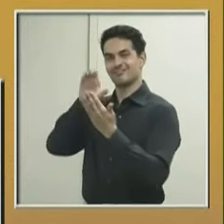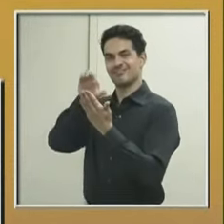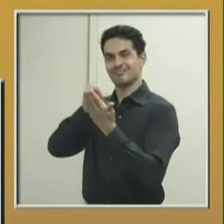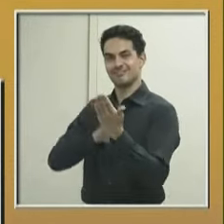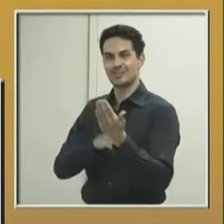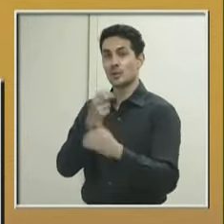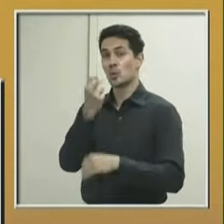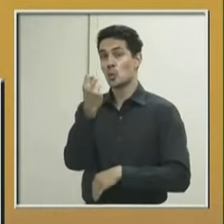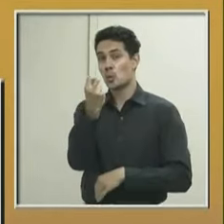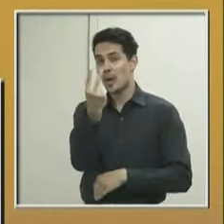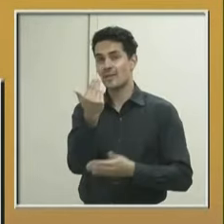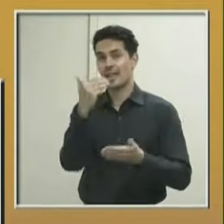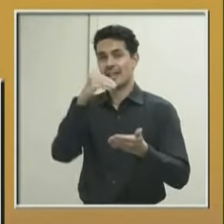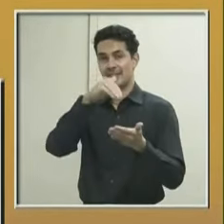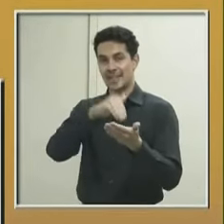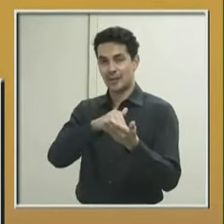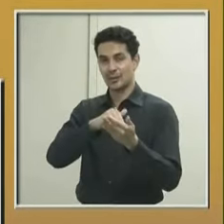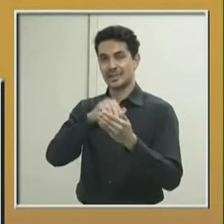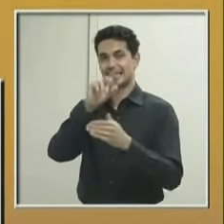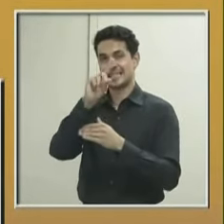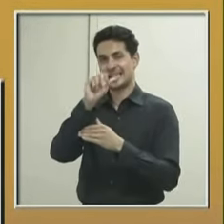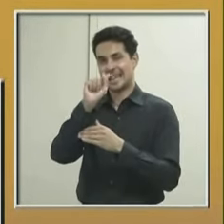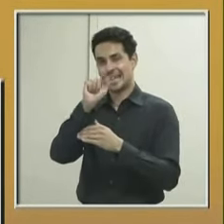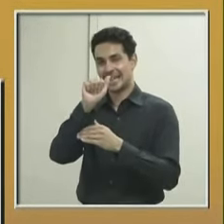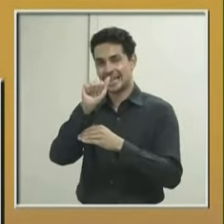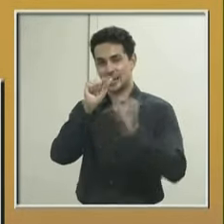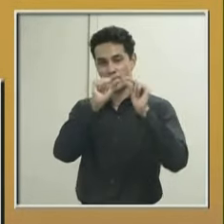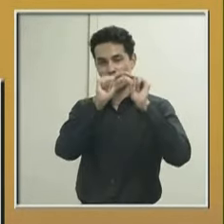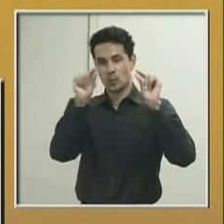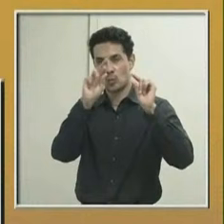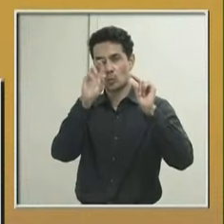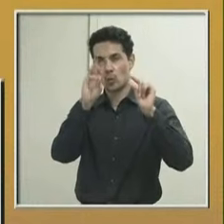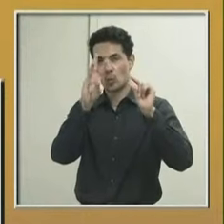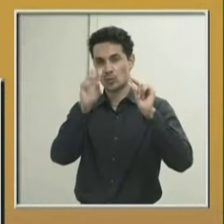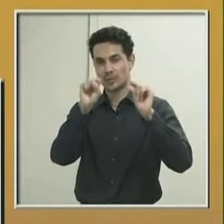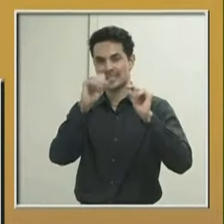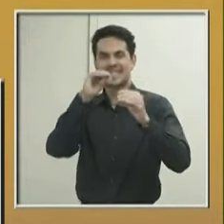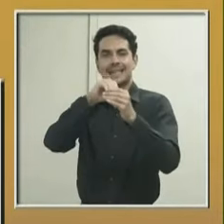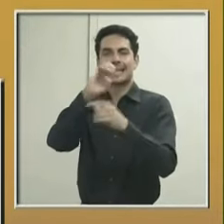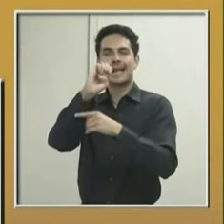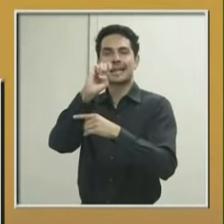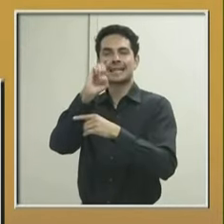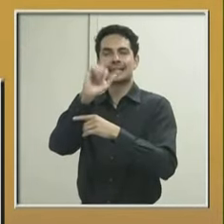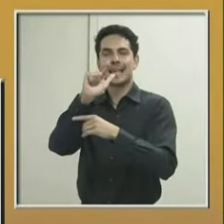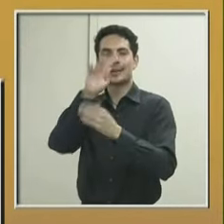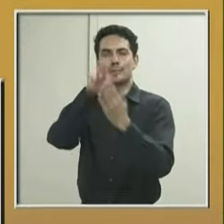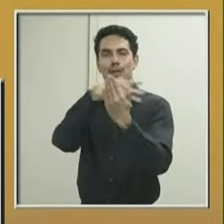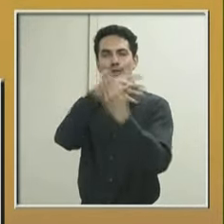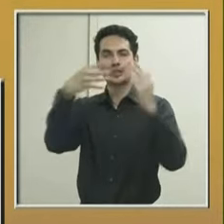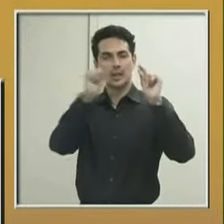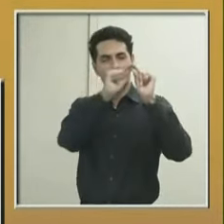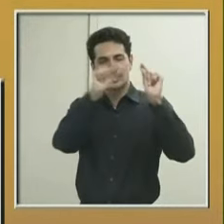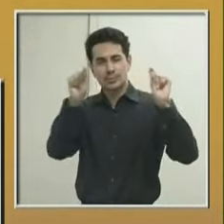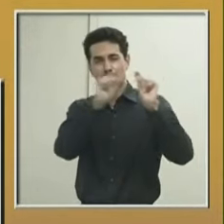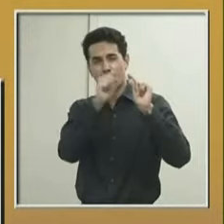about 12,000 rows of data in an Excel spreadsheet. So what we've done